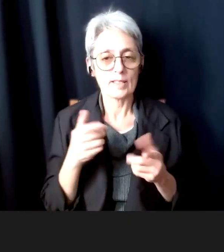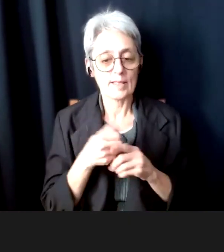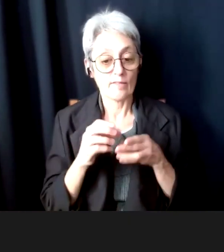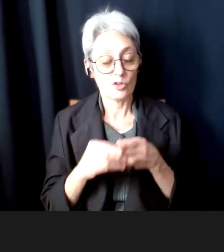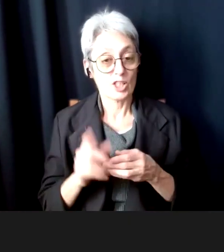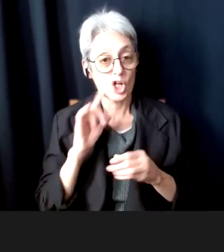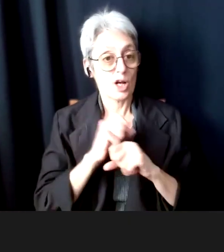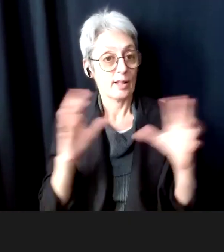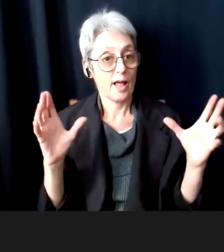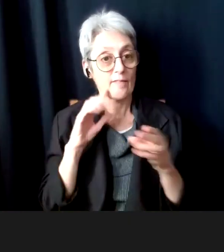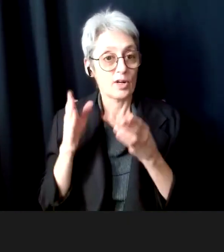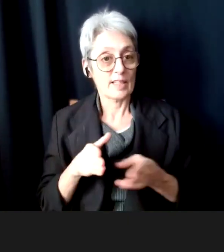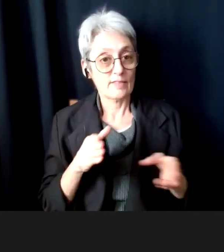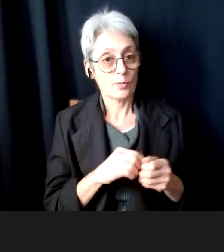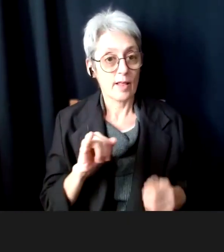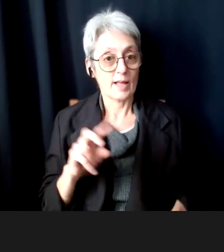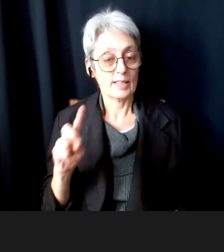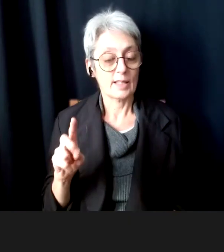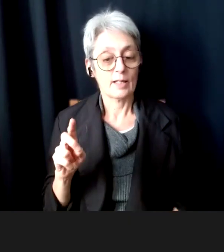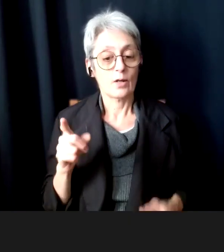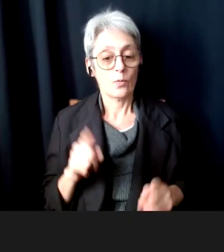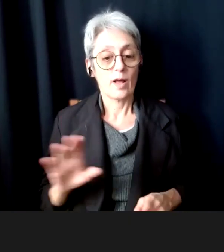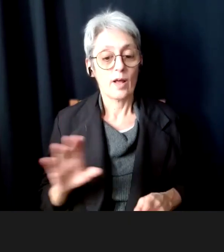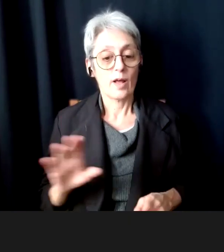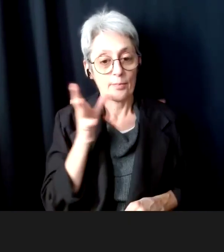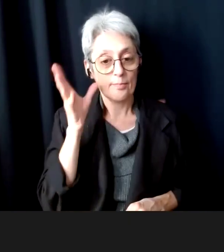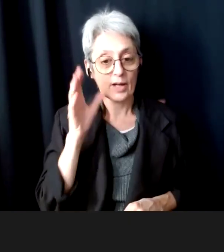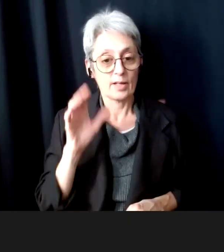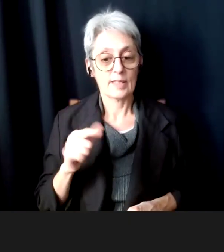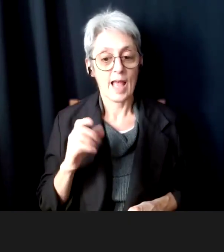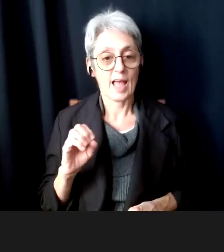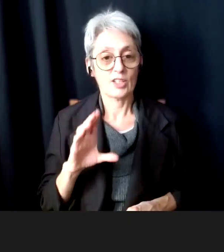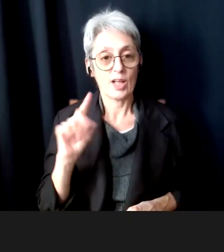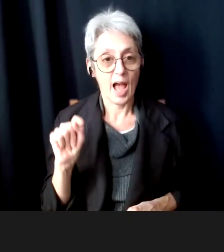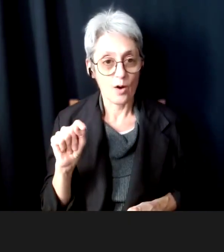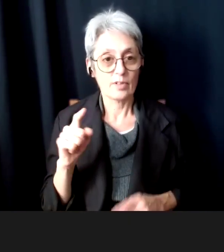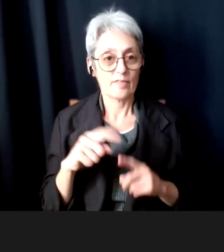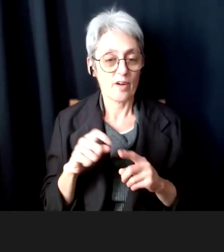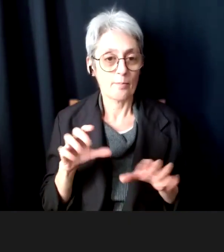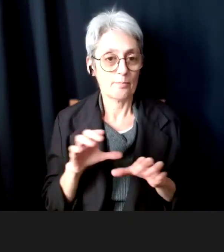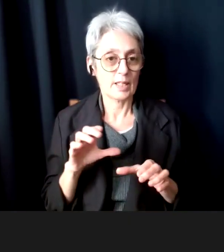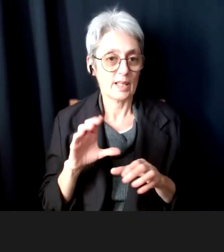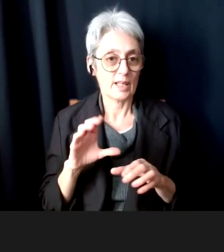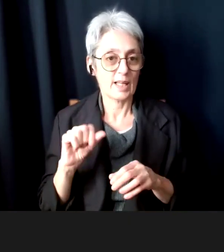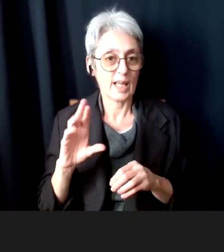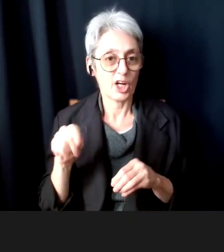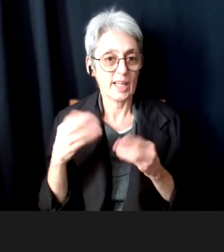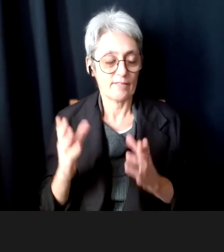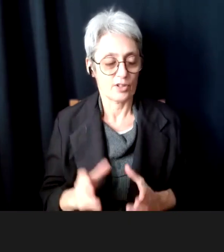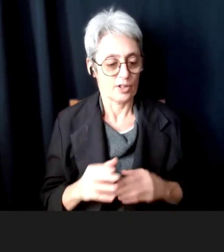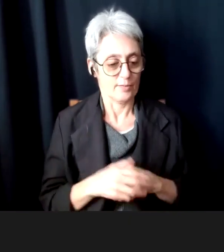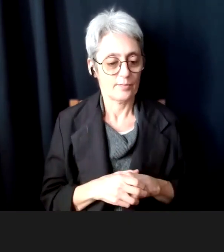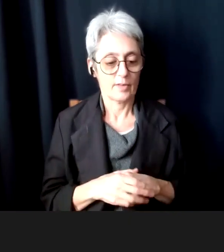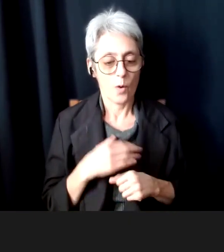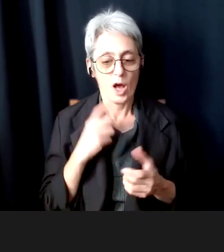with IDD when their parents age out from being in a caregiver role. And I just want to acknowledge what an important and I